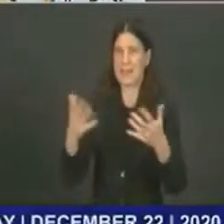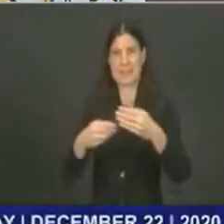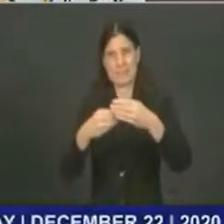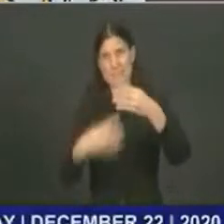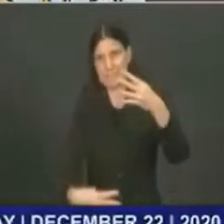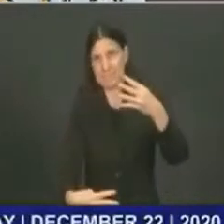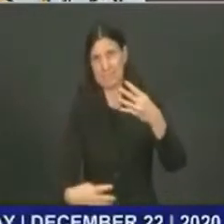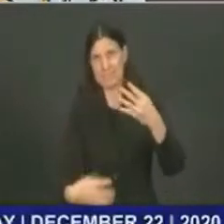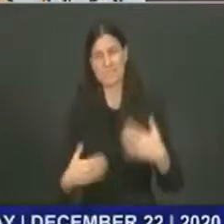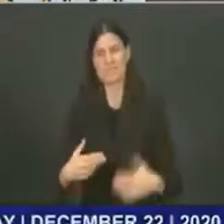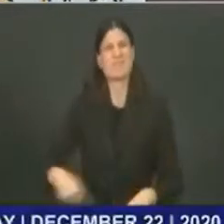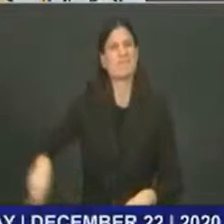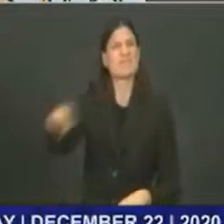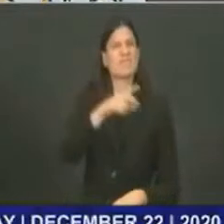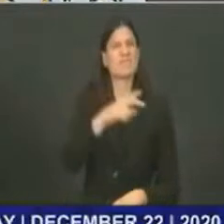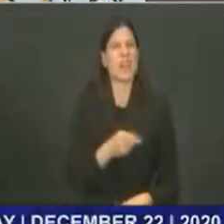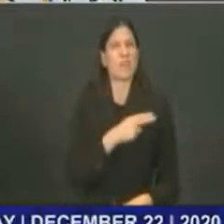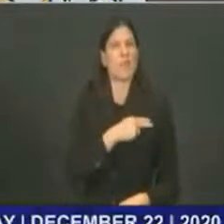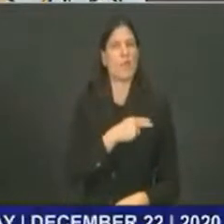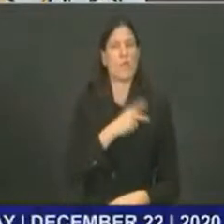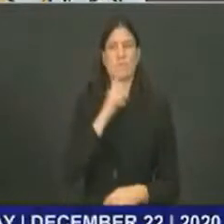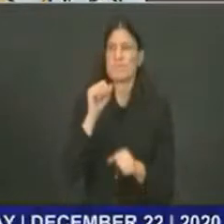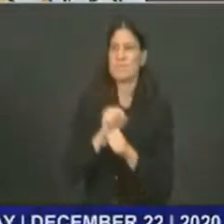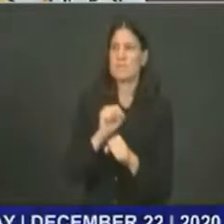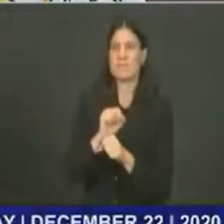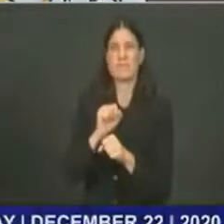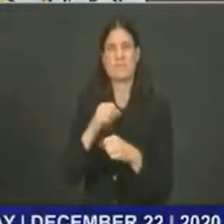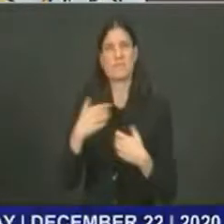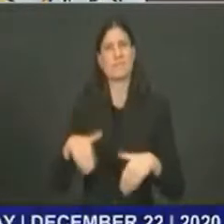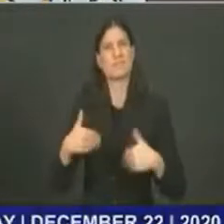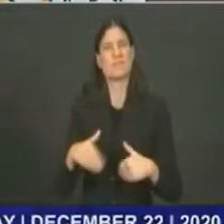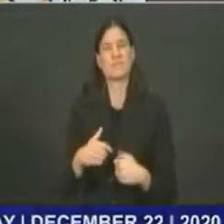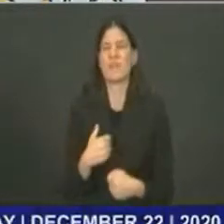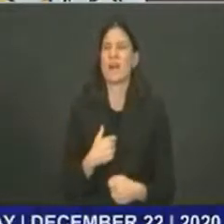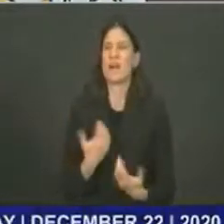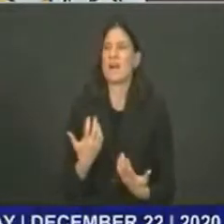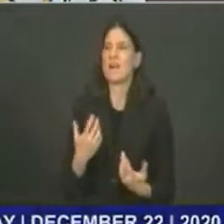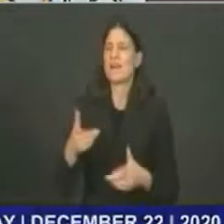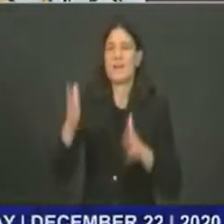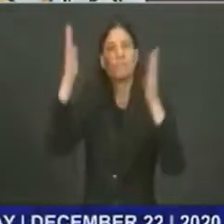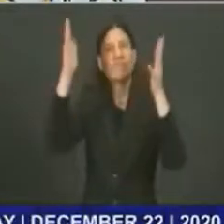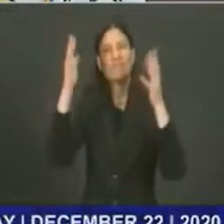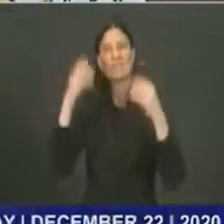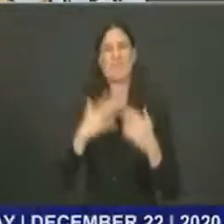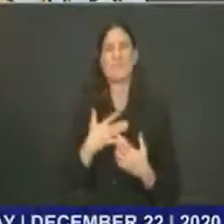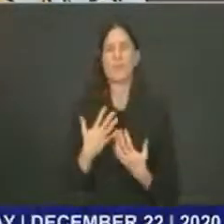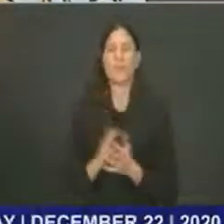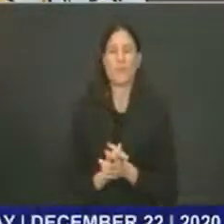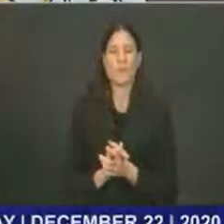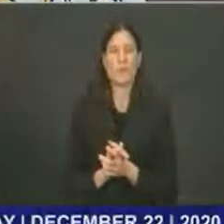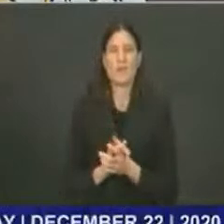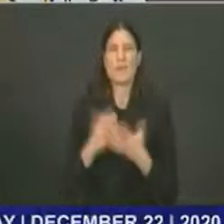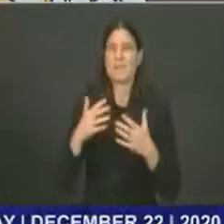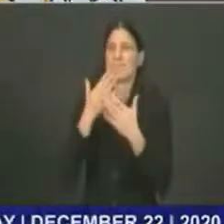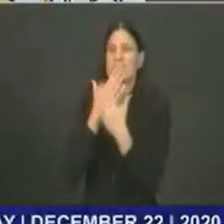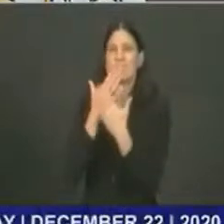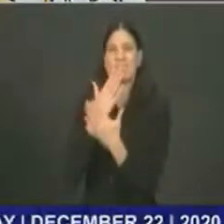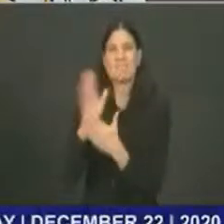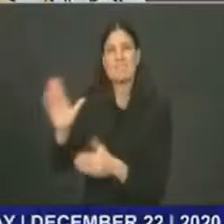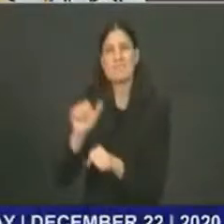I could be here all day listing them all. Mercifully, I will not do that. But take it from me, there